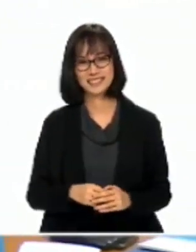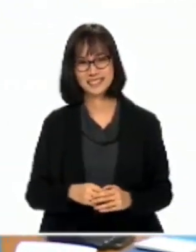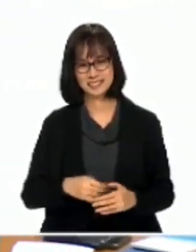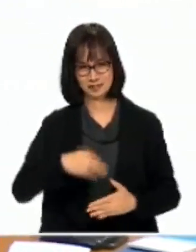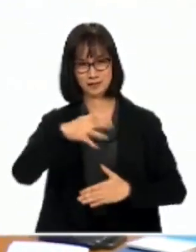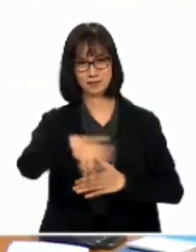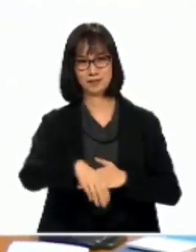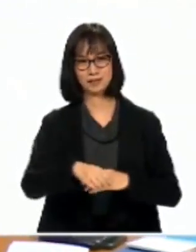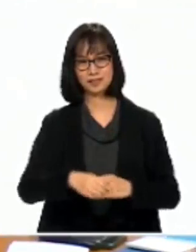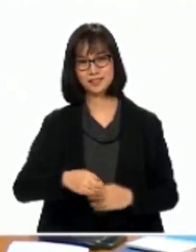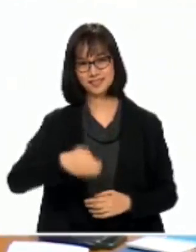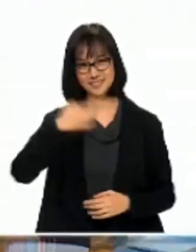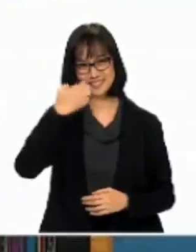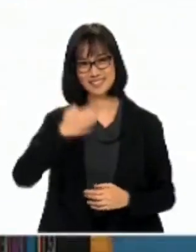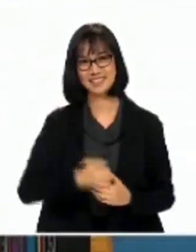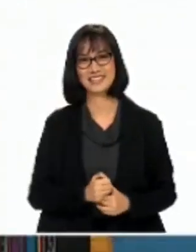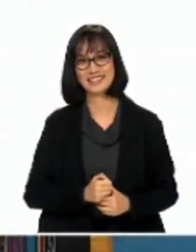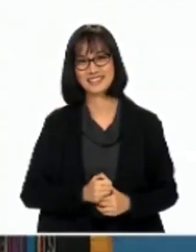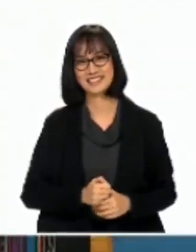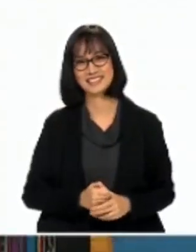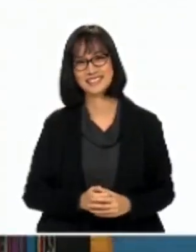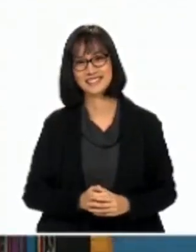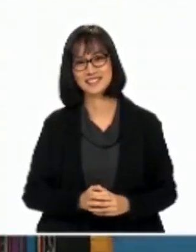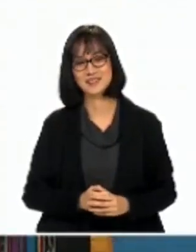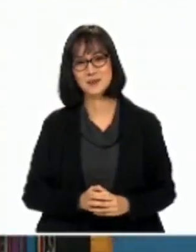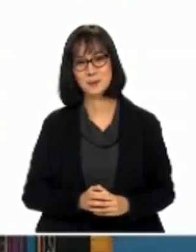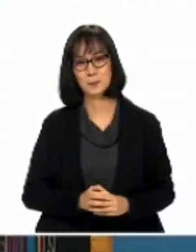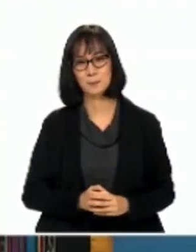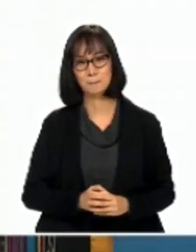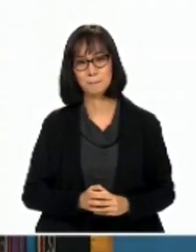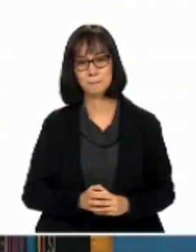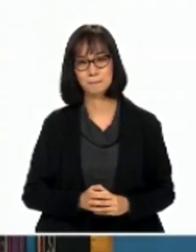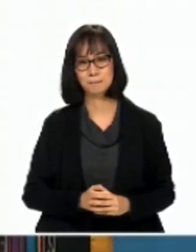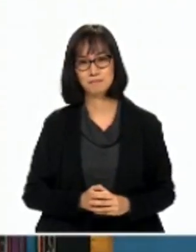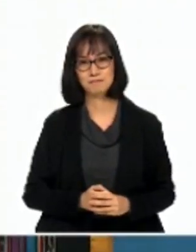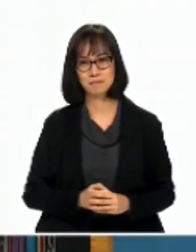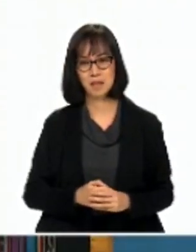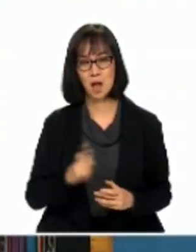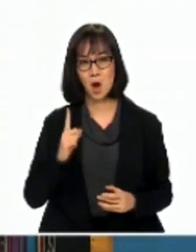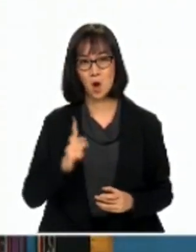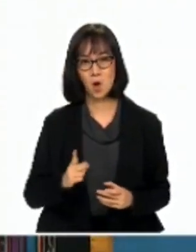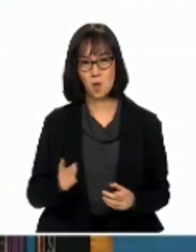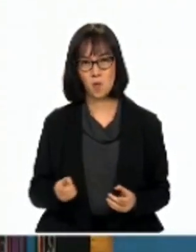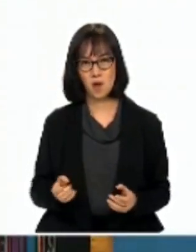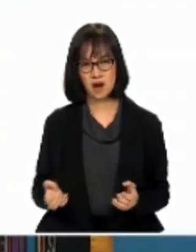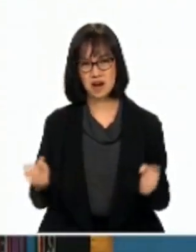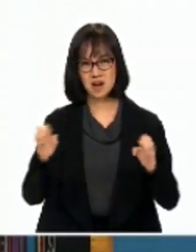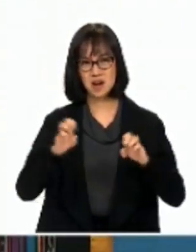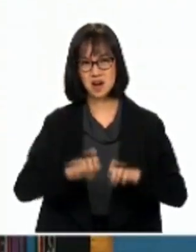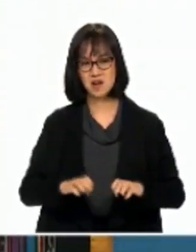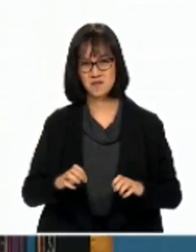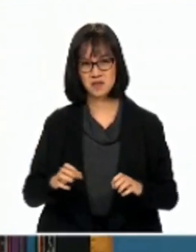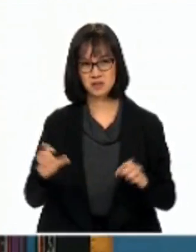We weathered one damaging effect of climate change this year. The El Nino wreaked